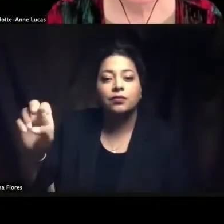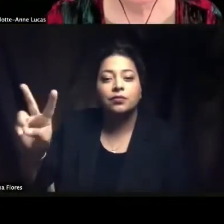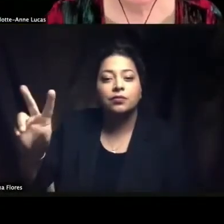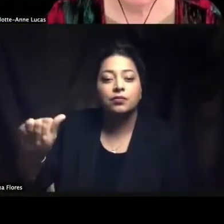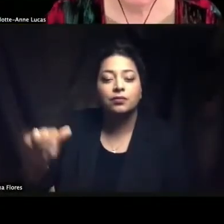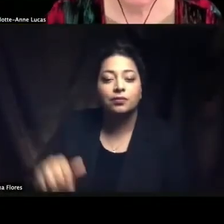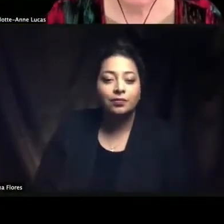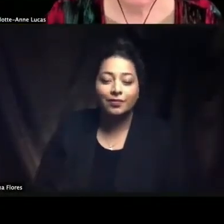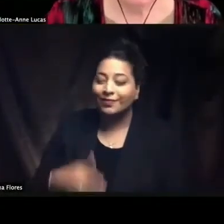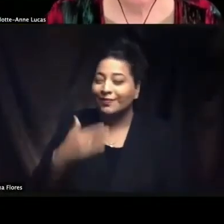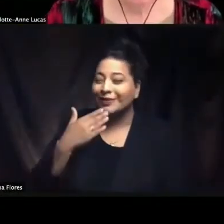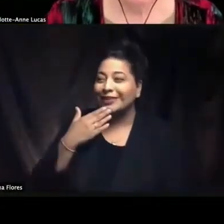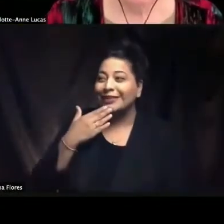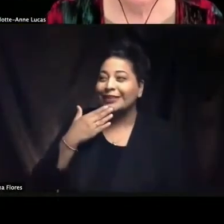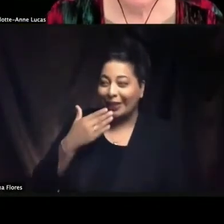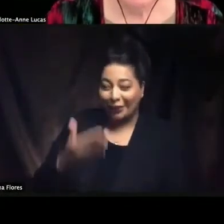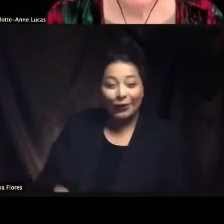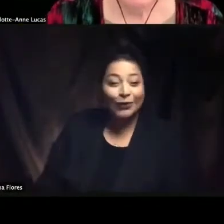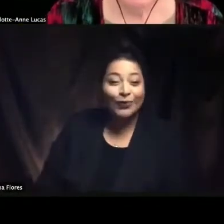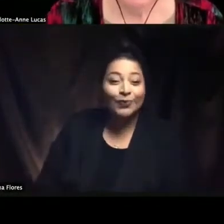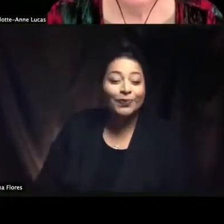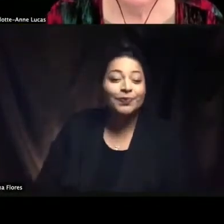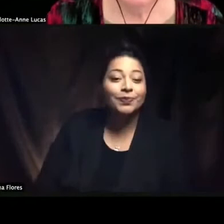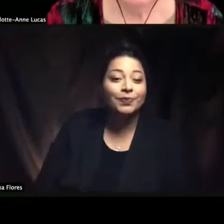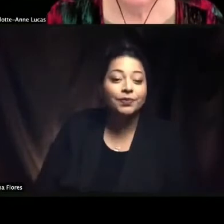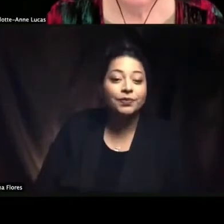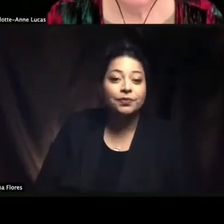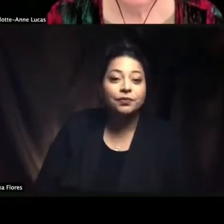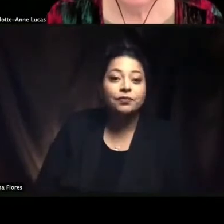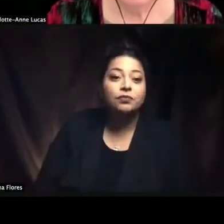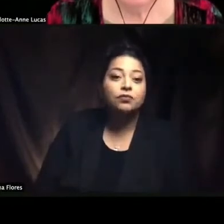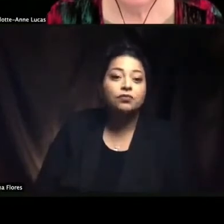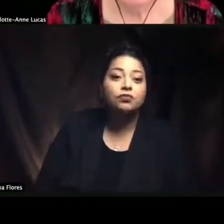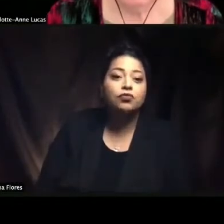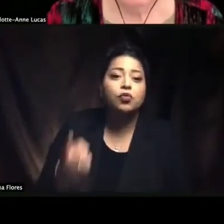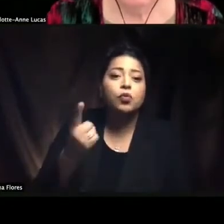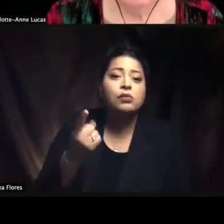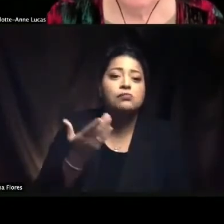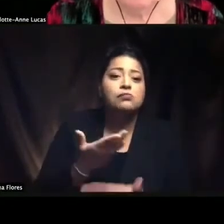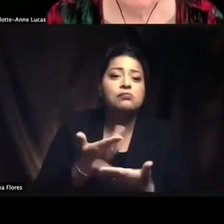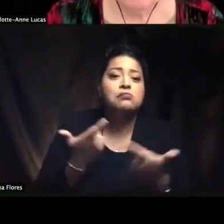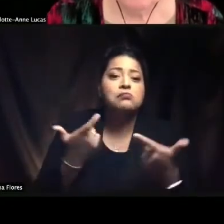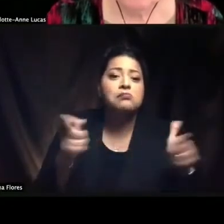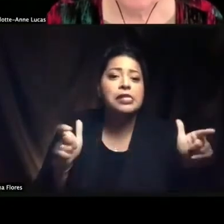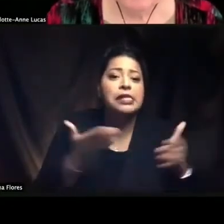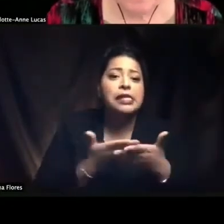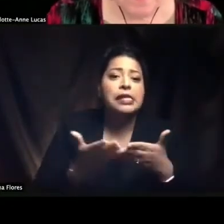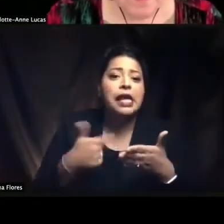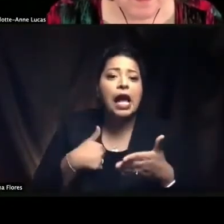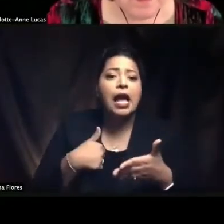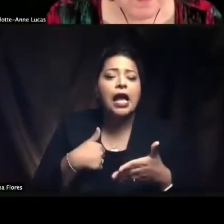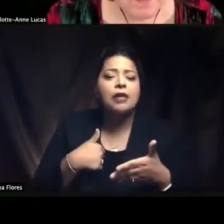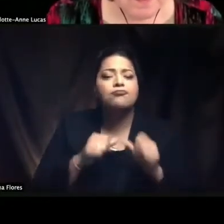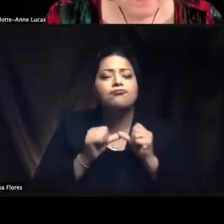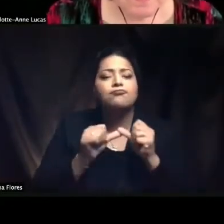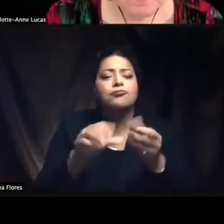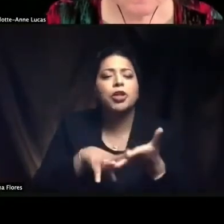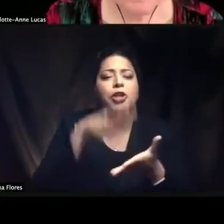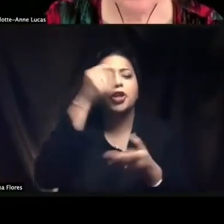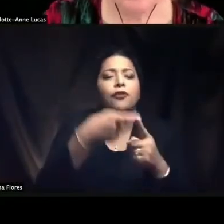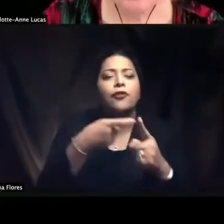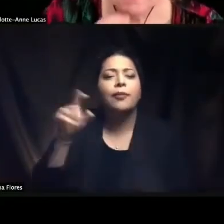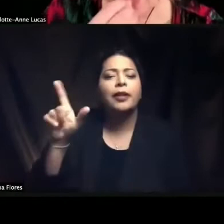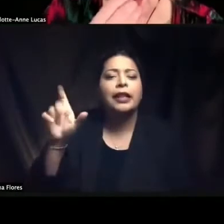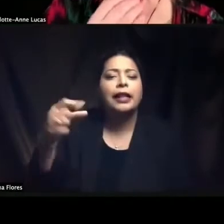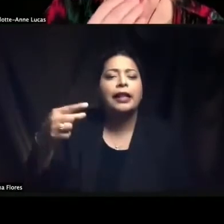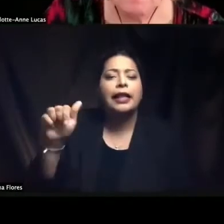Thank you, ma'am. So one of the biggest things that I continue to learn from our legacy homeowners